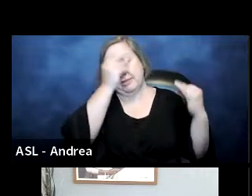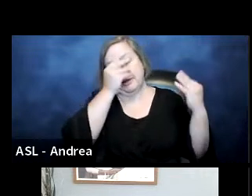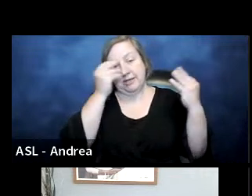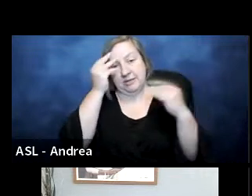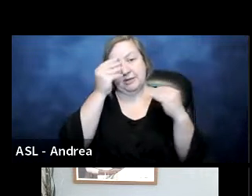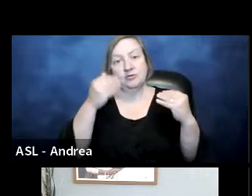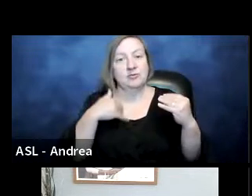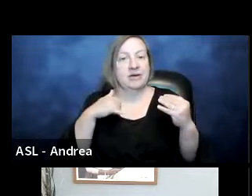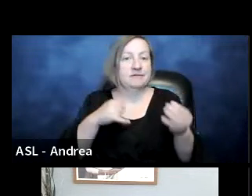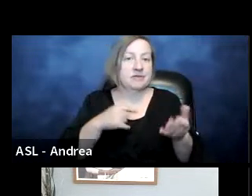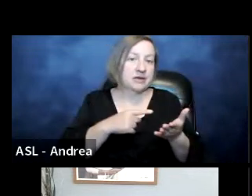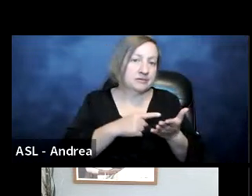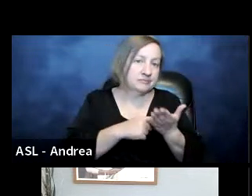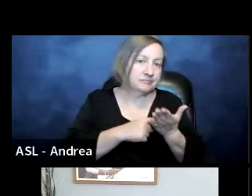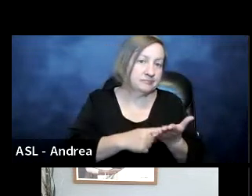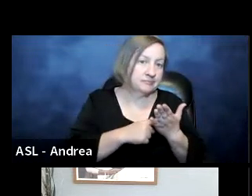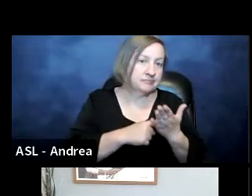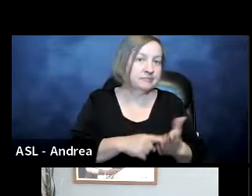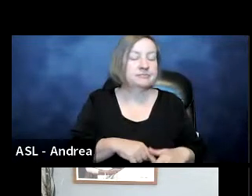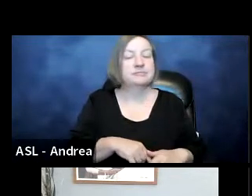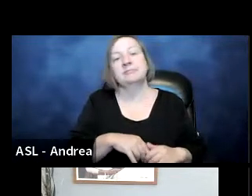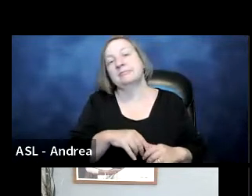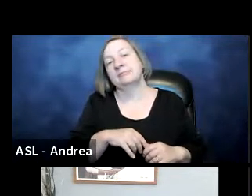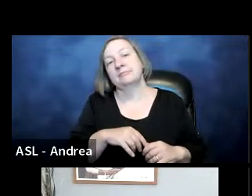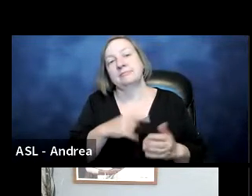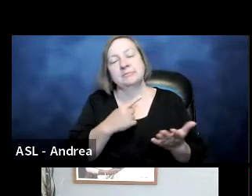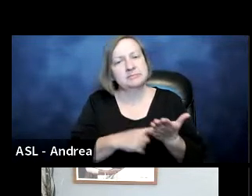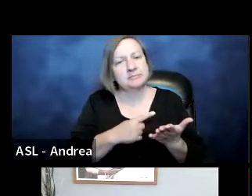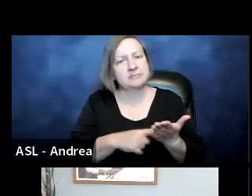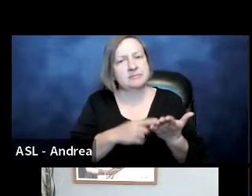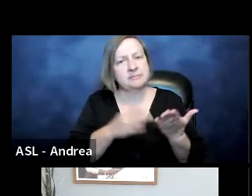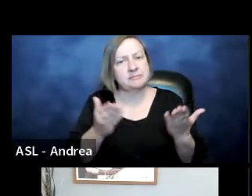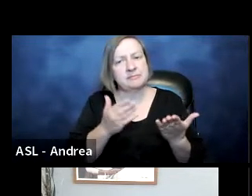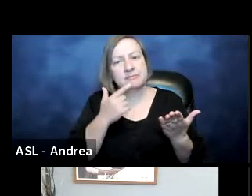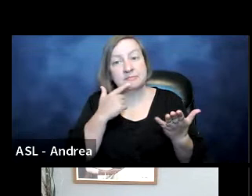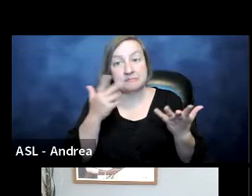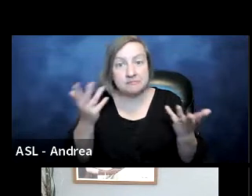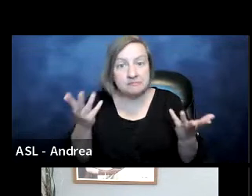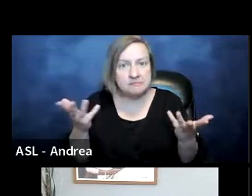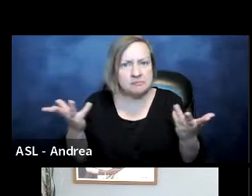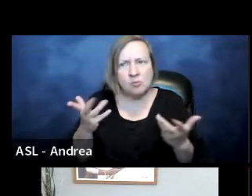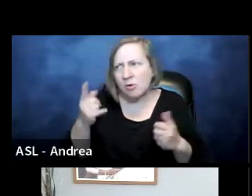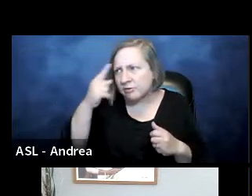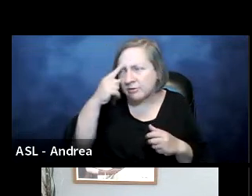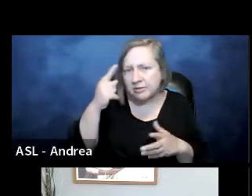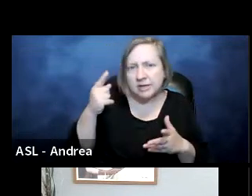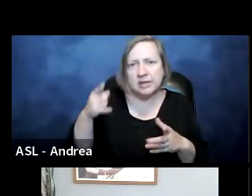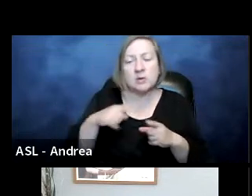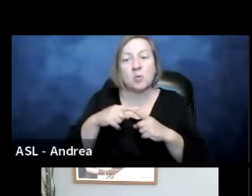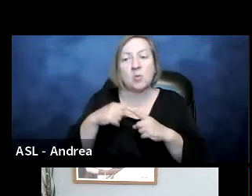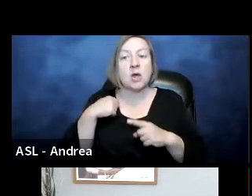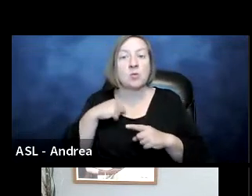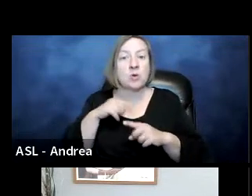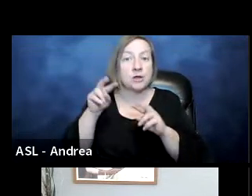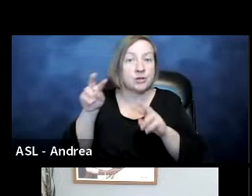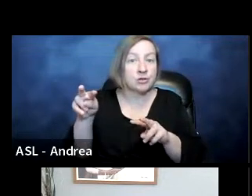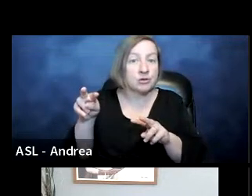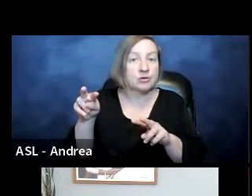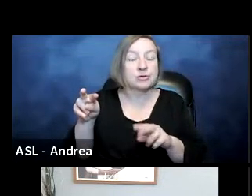that conversation, and of course have the conversations here to say, what do you think about when we look at, for